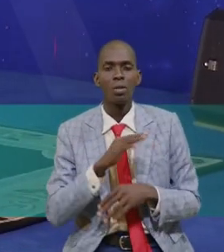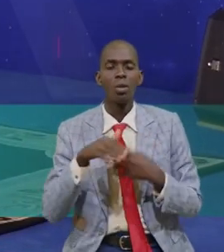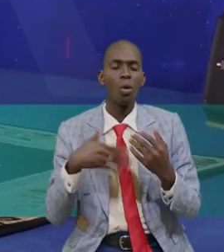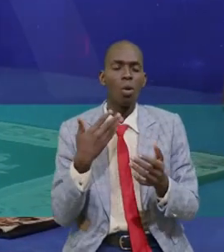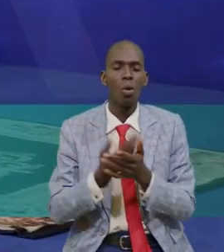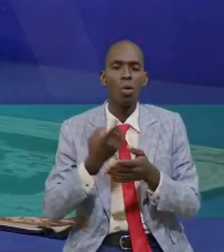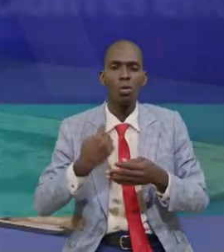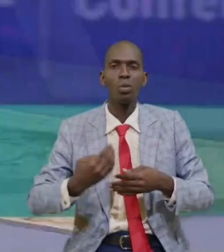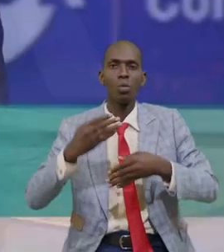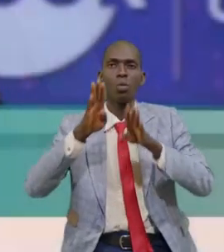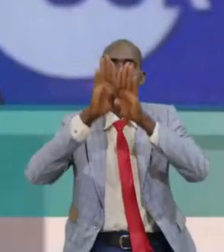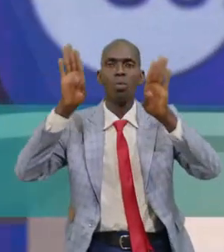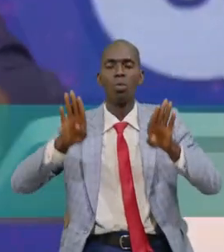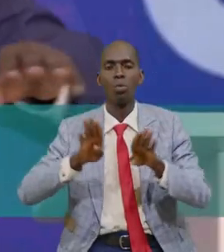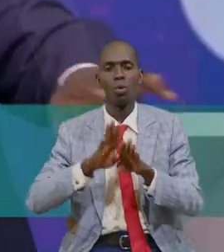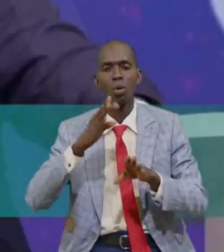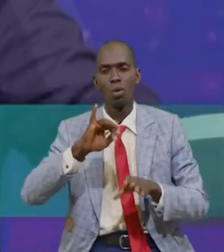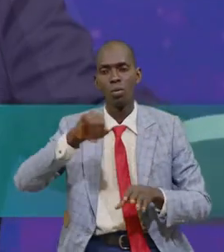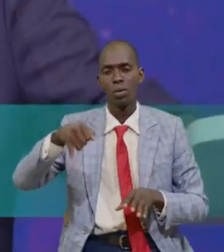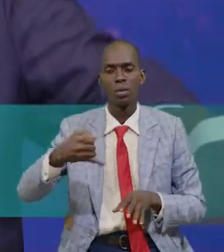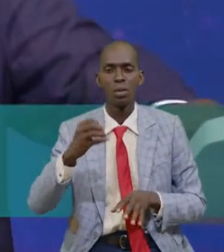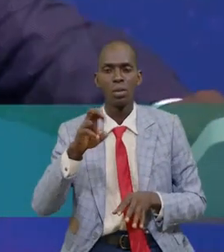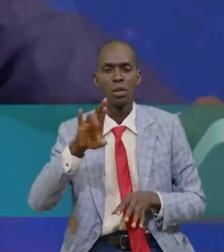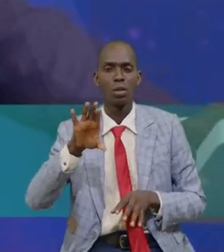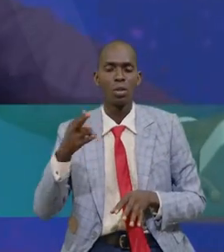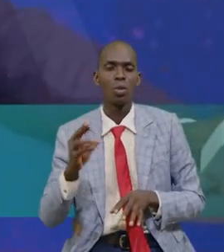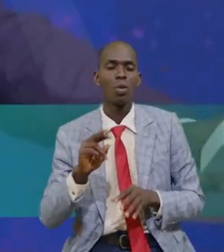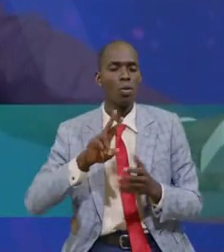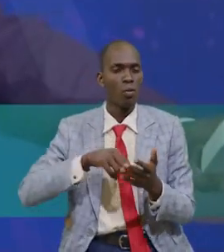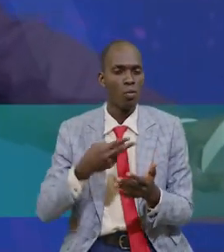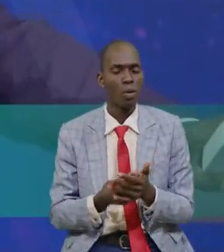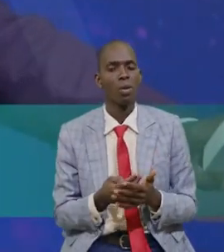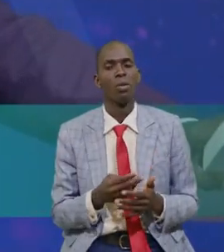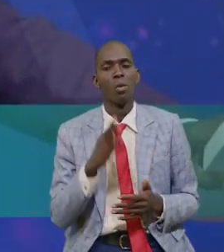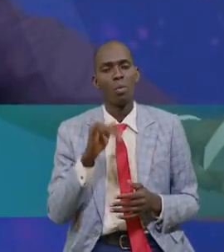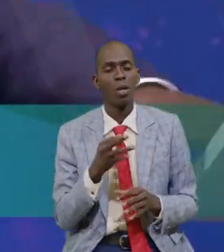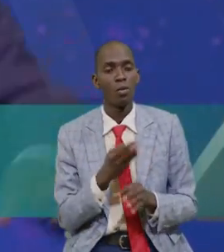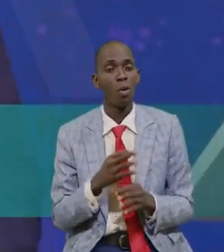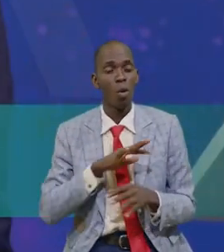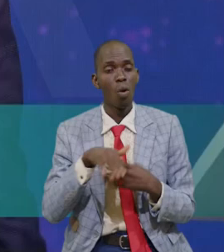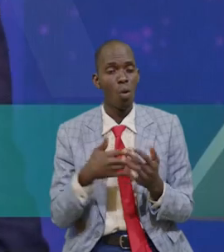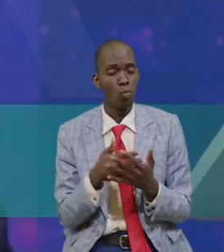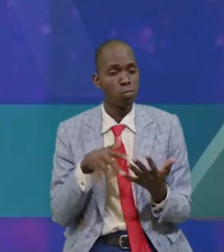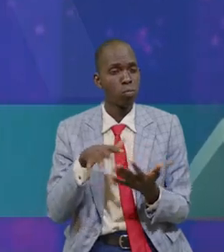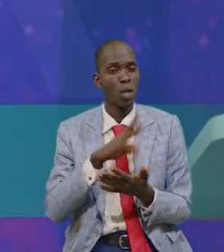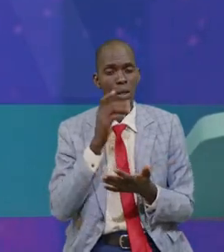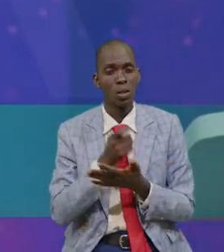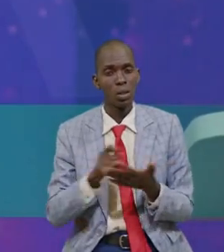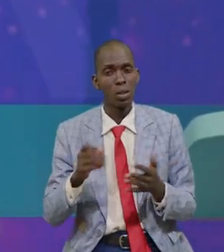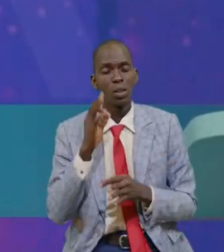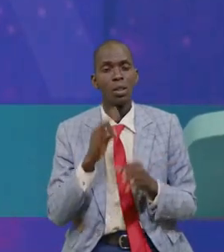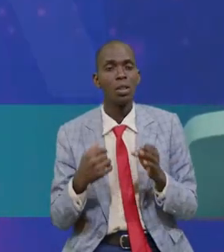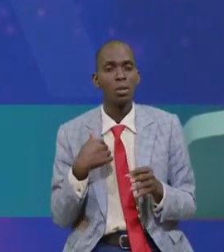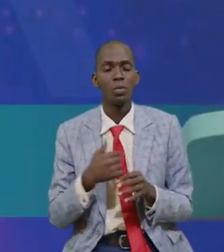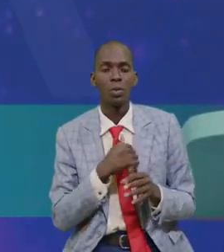by faith. And these things were written for our learning, that if we just believe the Lord, there are no giants